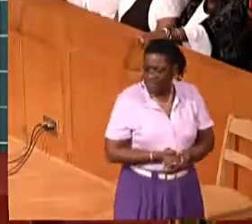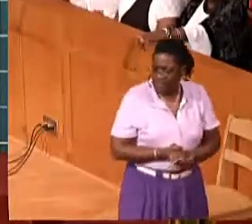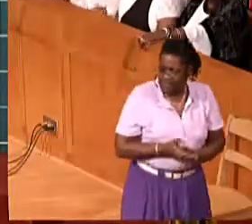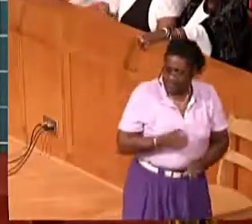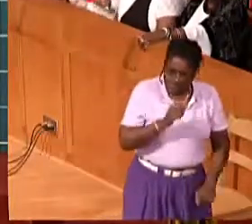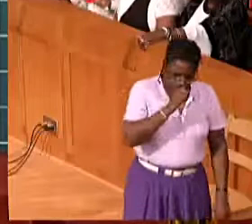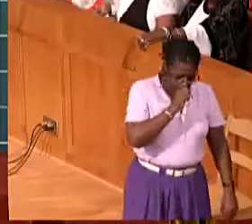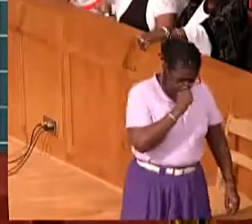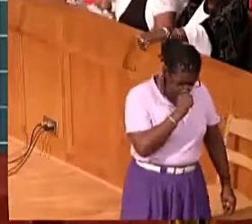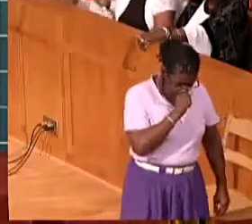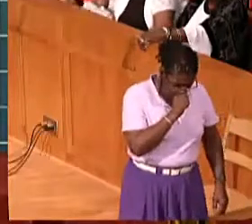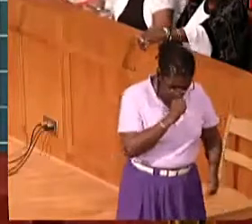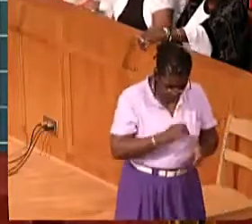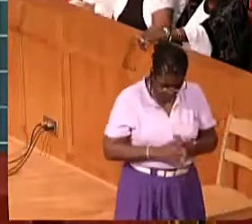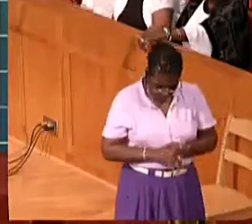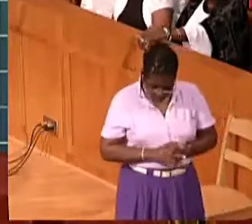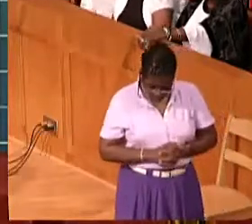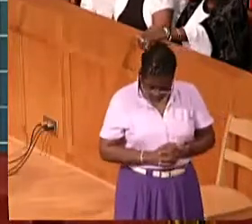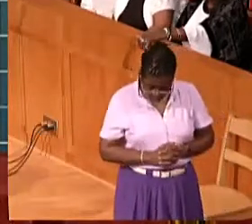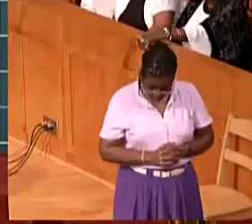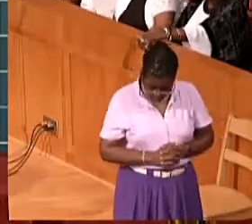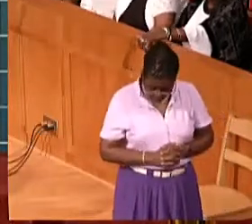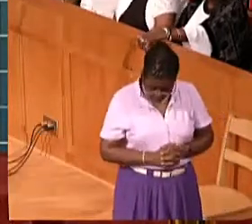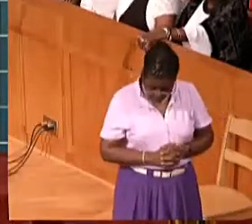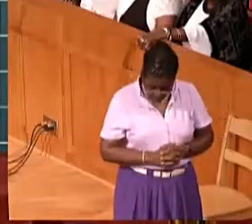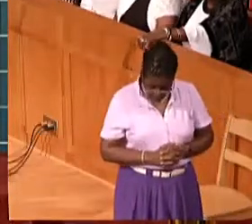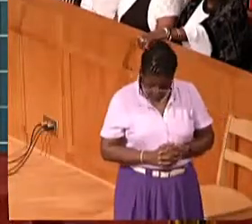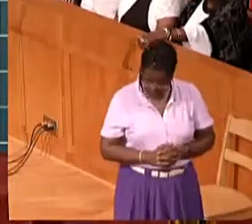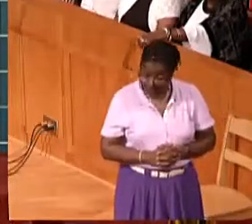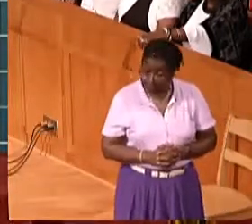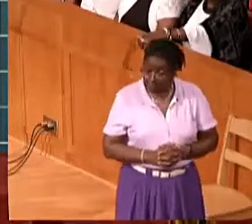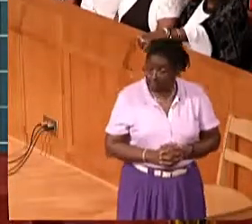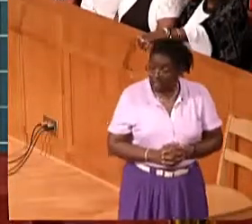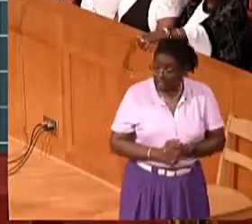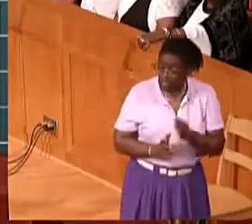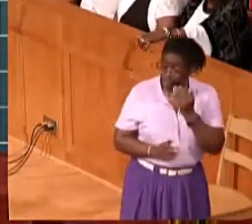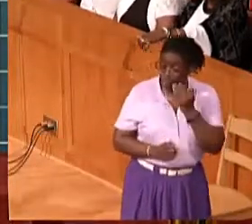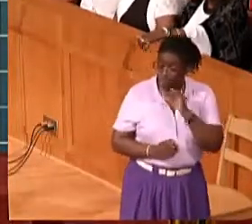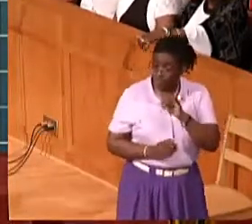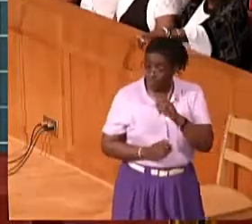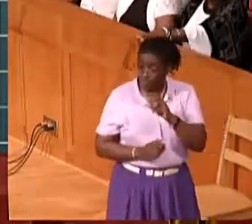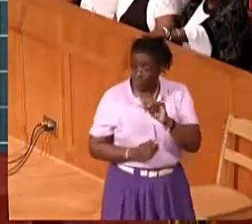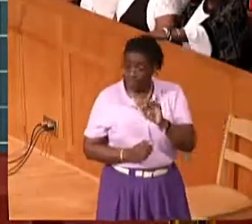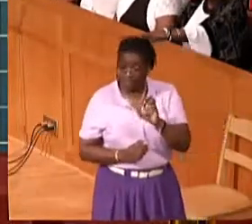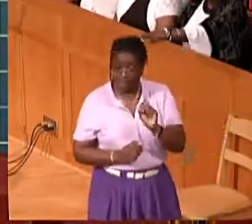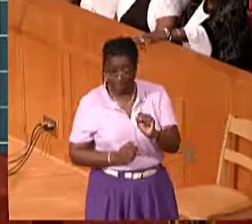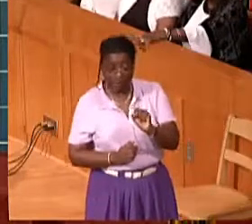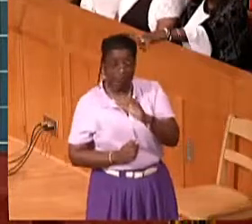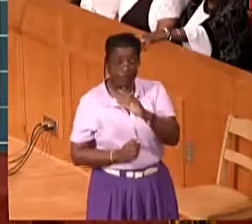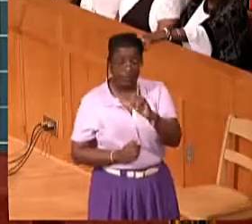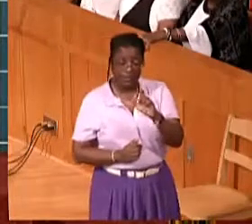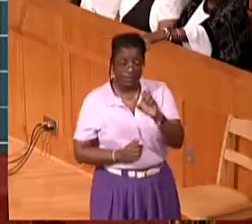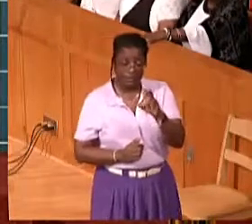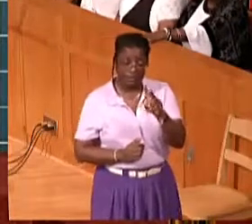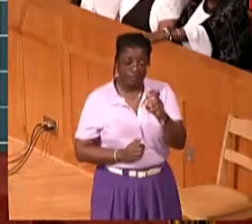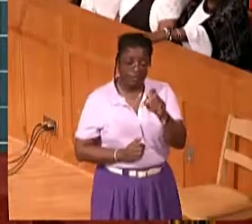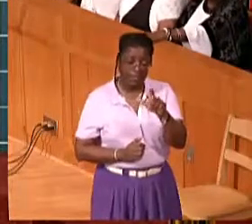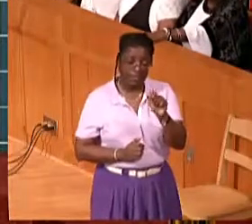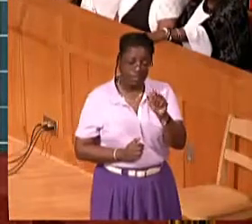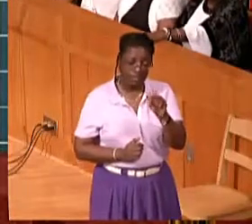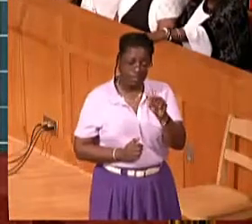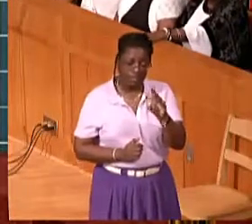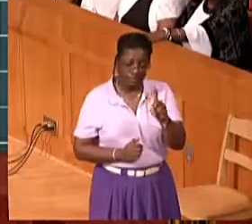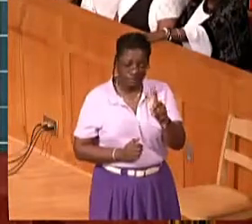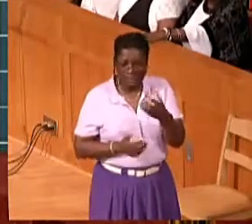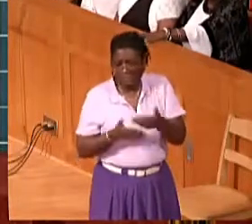somebody here, and maybe you never heard of James Cleveland, but there is another artist maybe you have heard of. Come here,